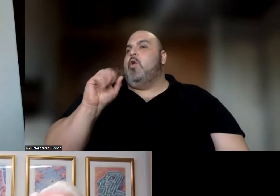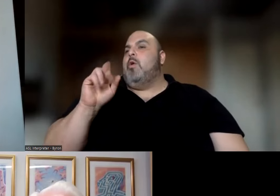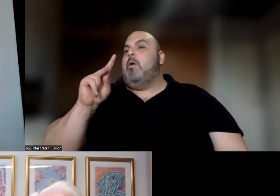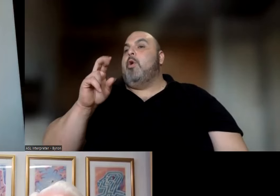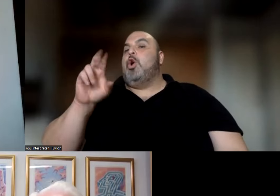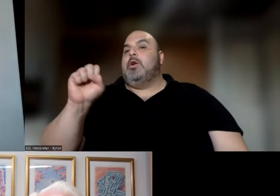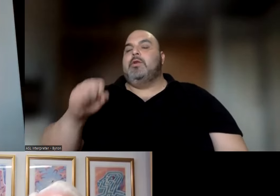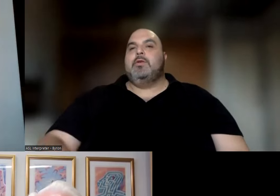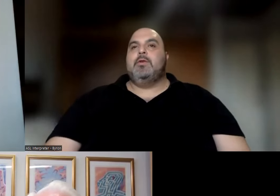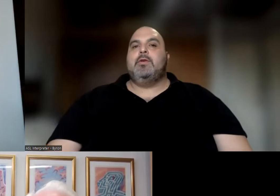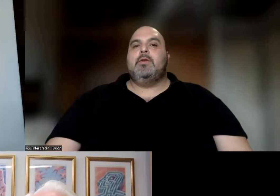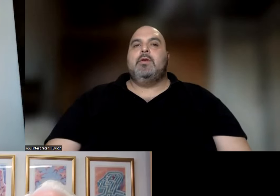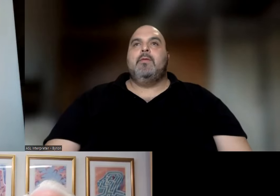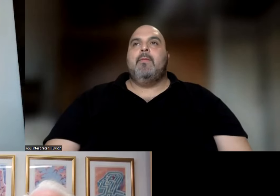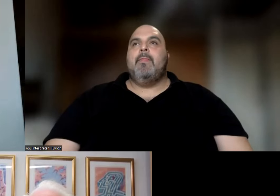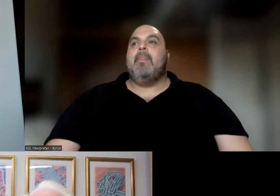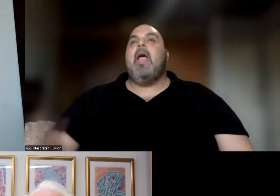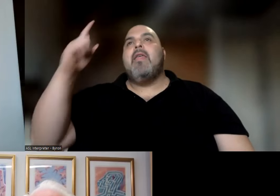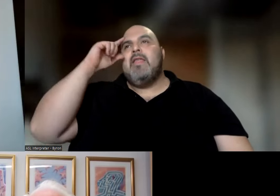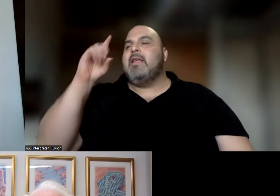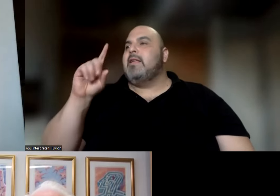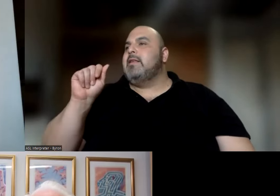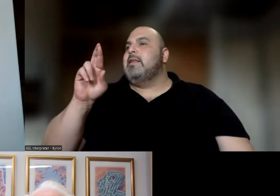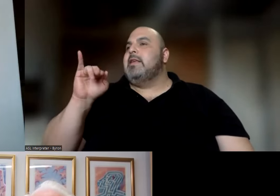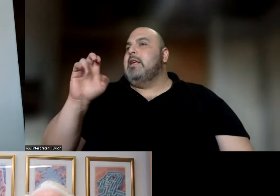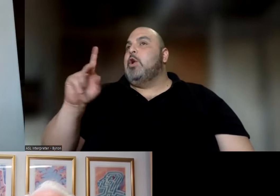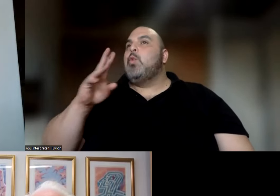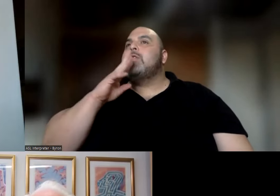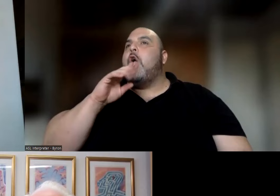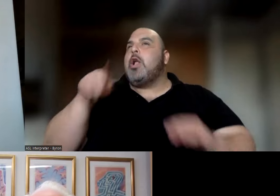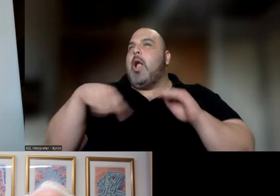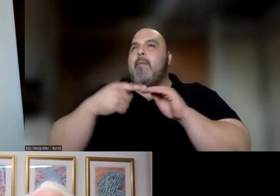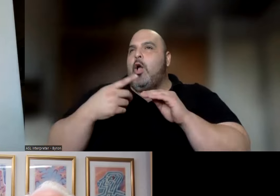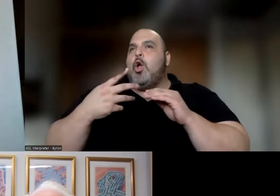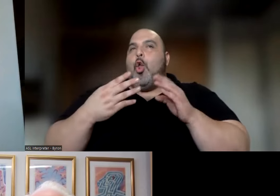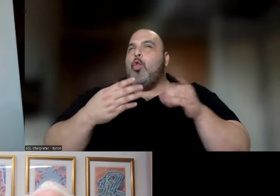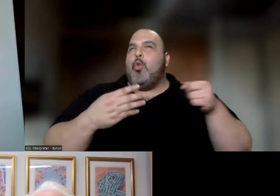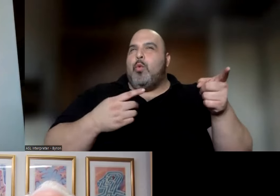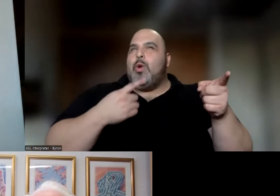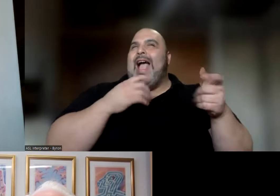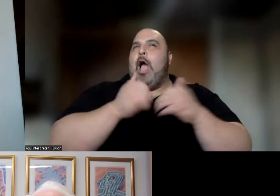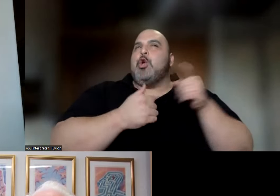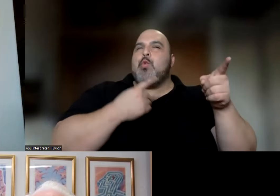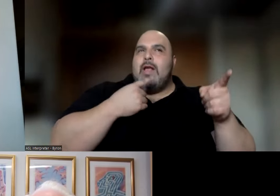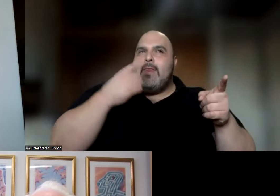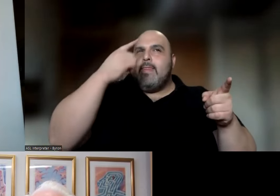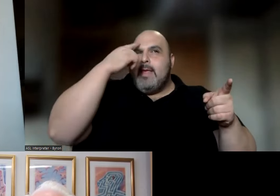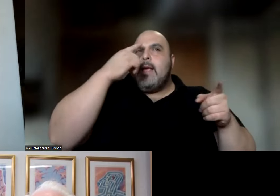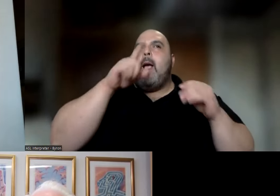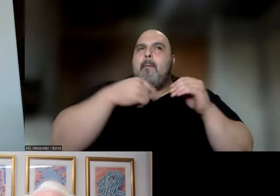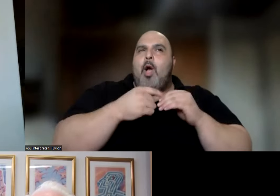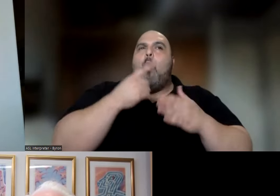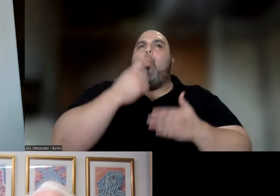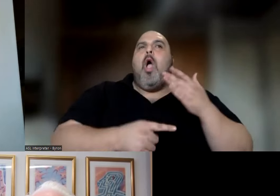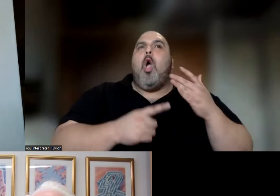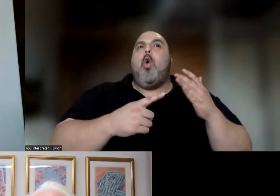Thanks for that. And I think Derek was talking, kind of in the way you were, of thinking about what represents